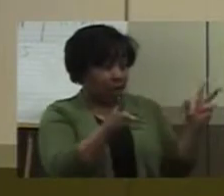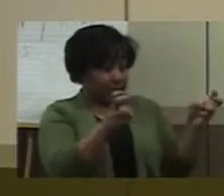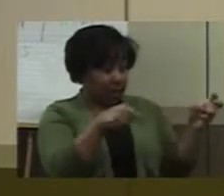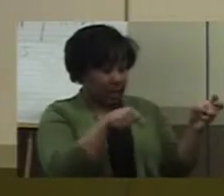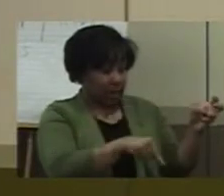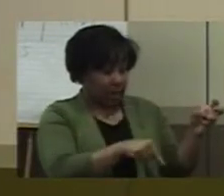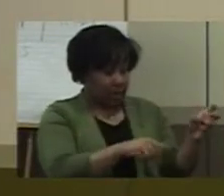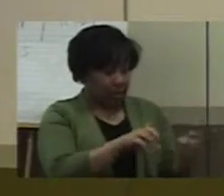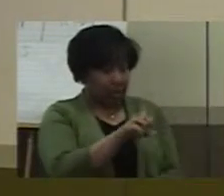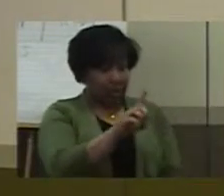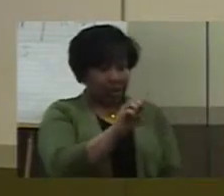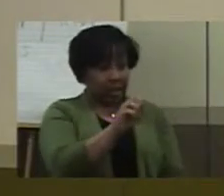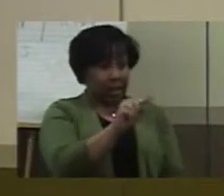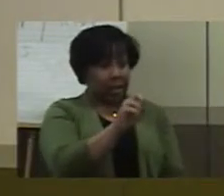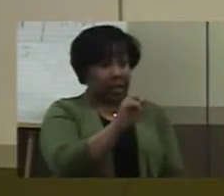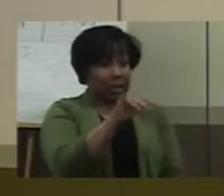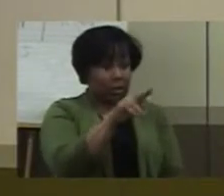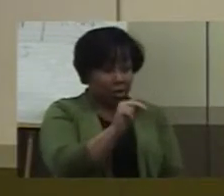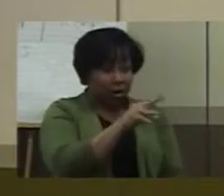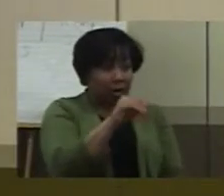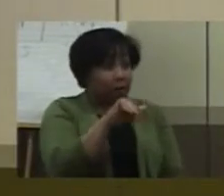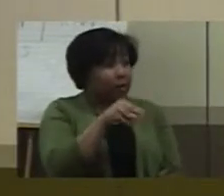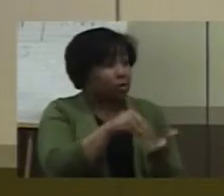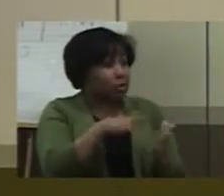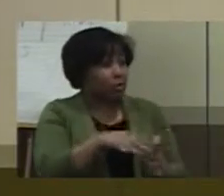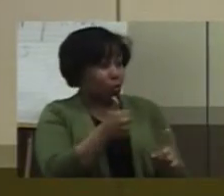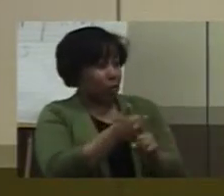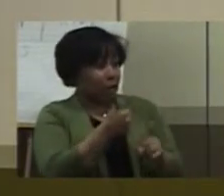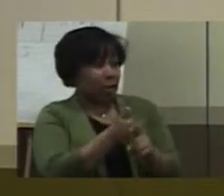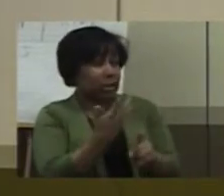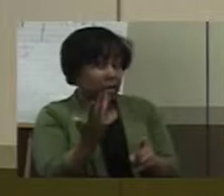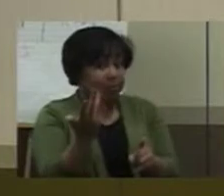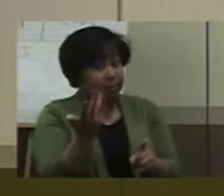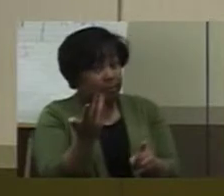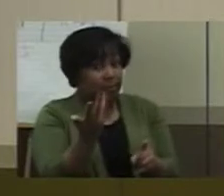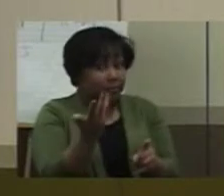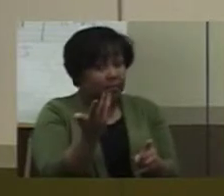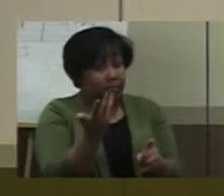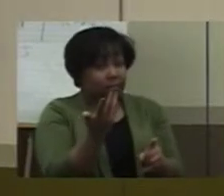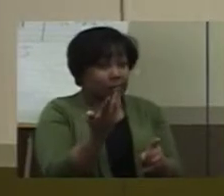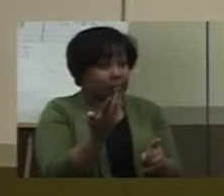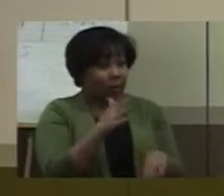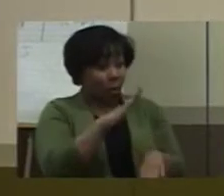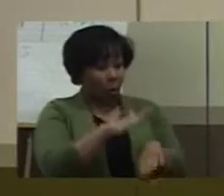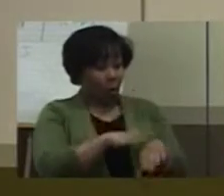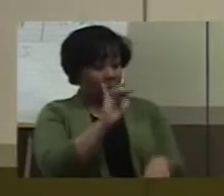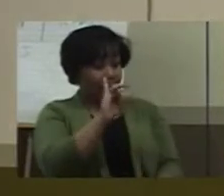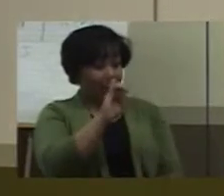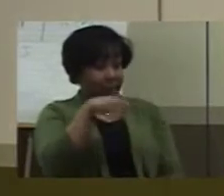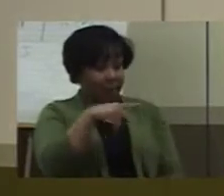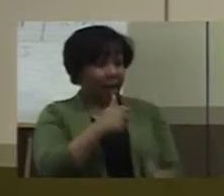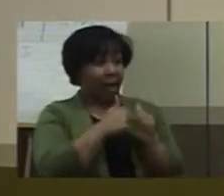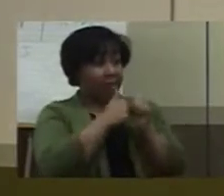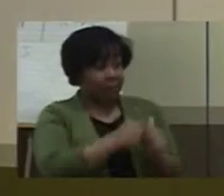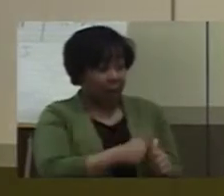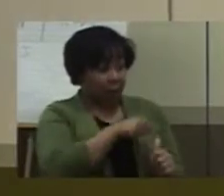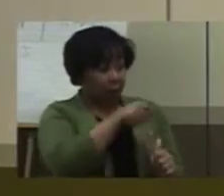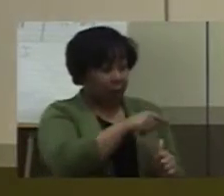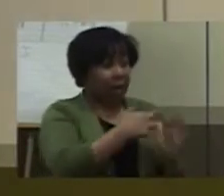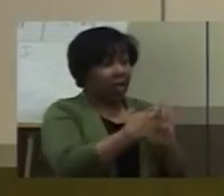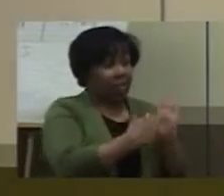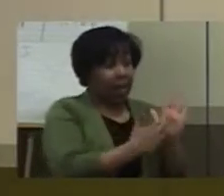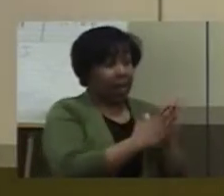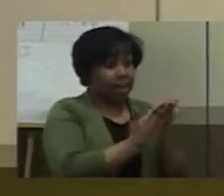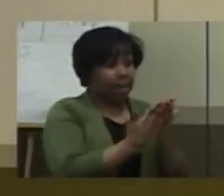cites detention and the student is on the IEP following that handbook,